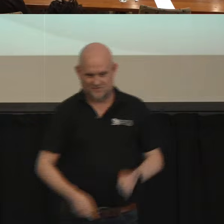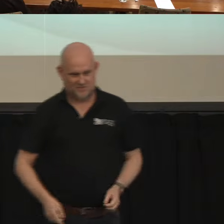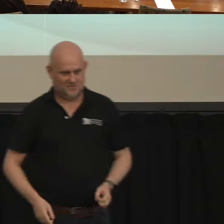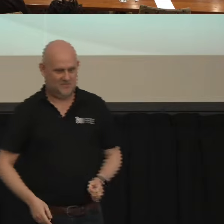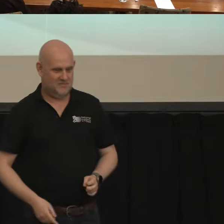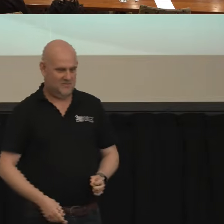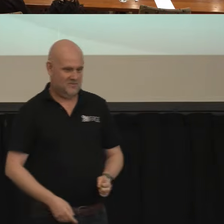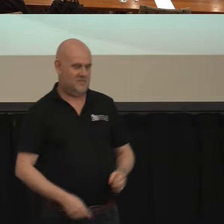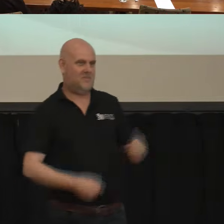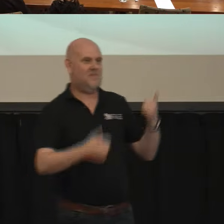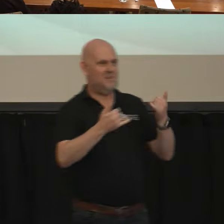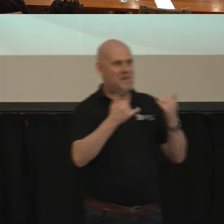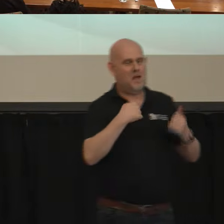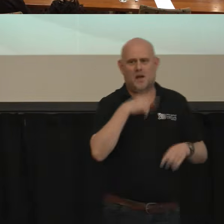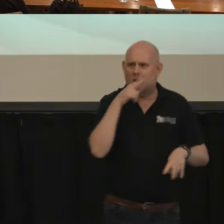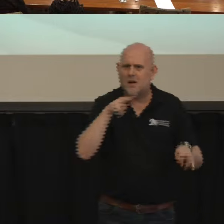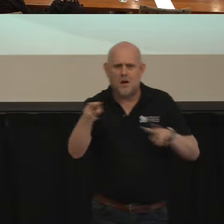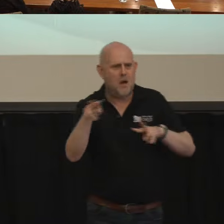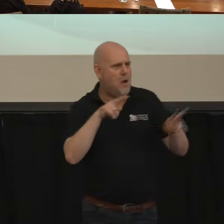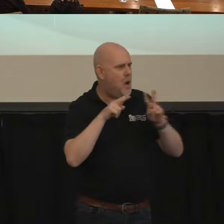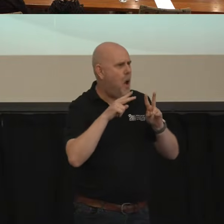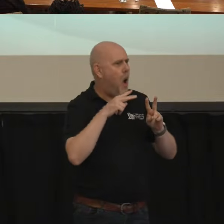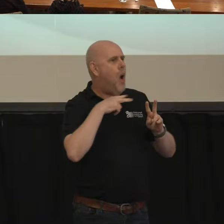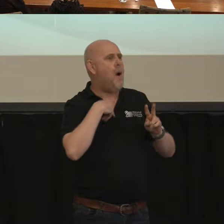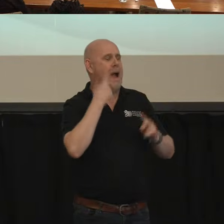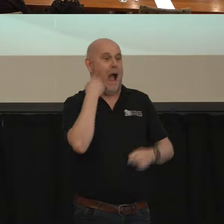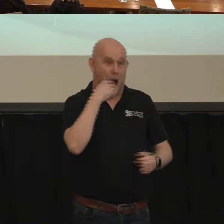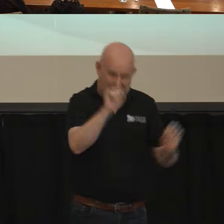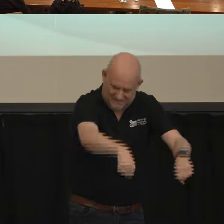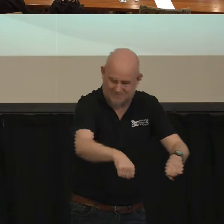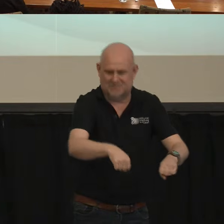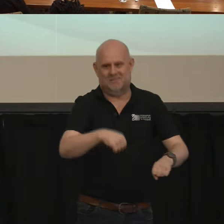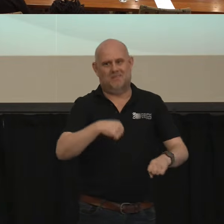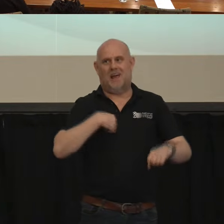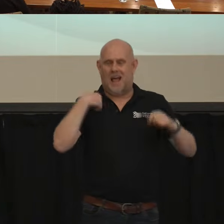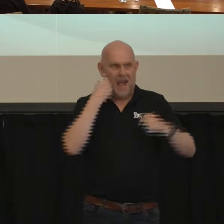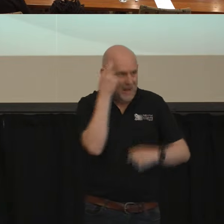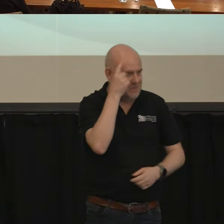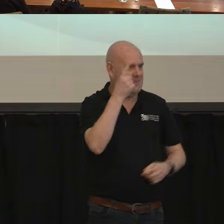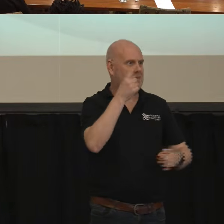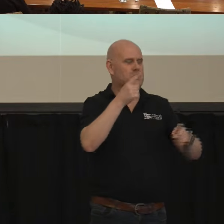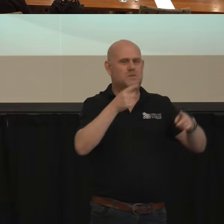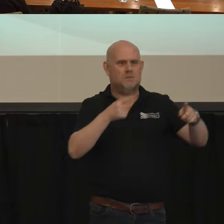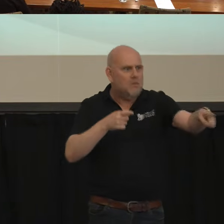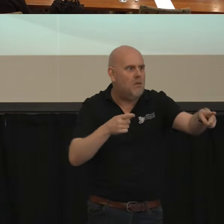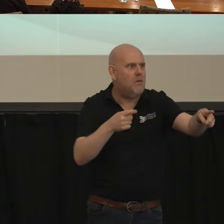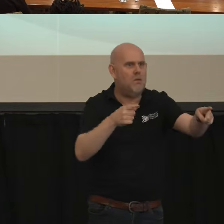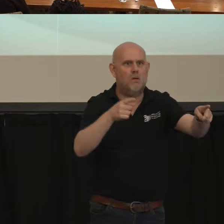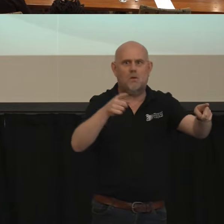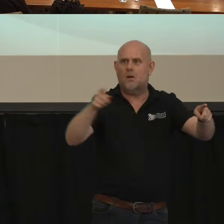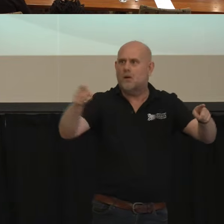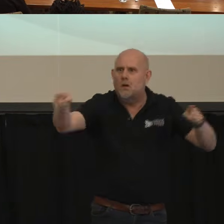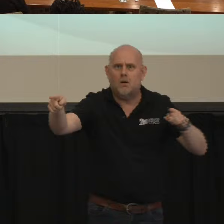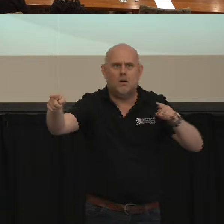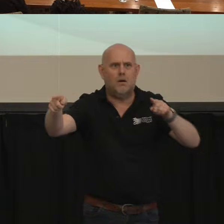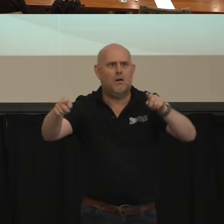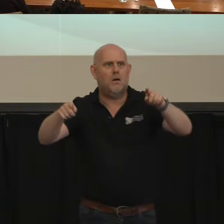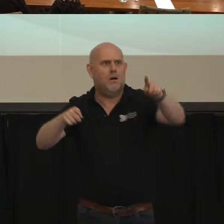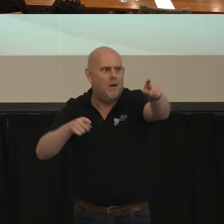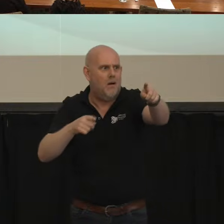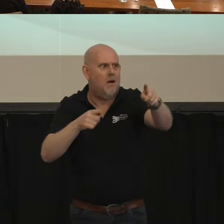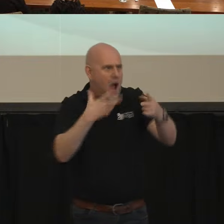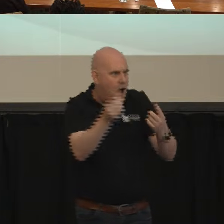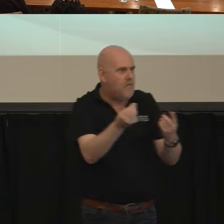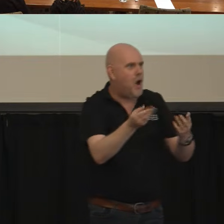at the NID. I just want to close off with this quote. I've seen many of the presentations as well, and we do understand